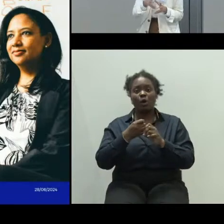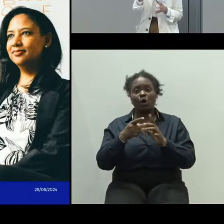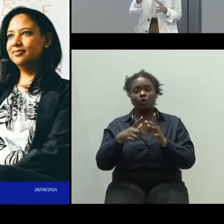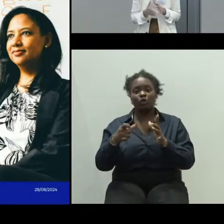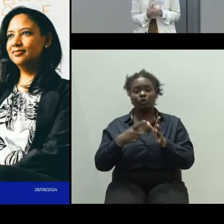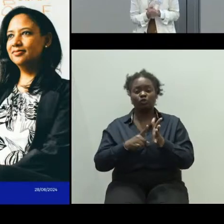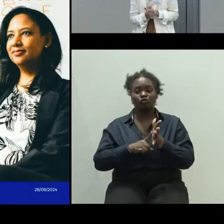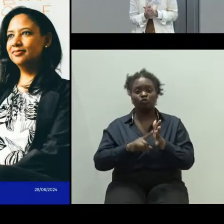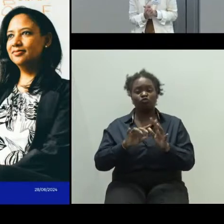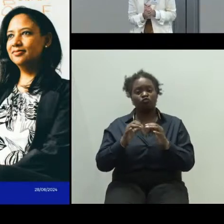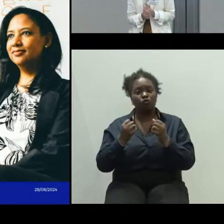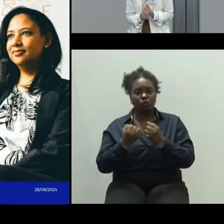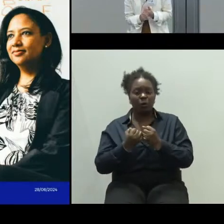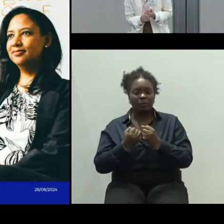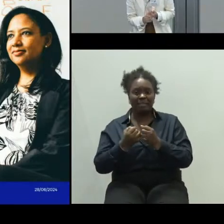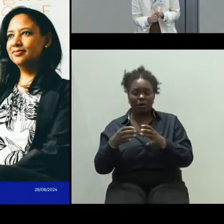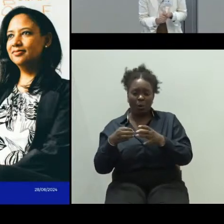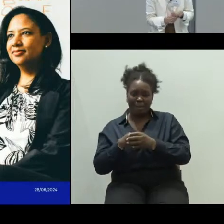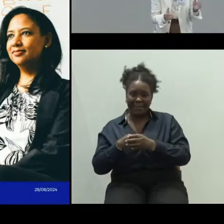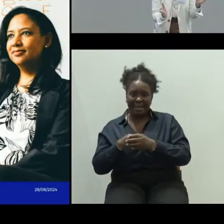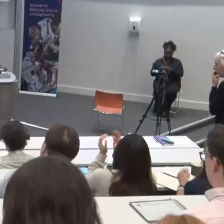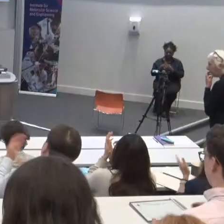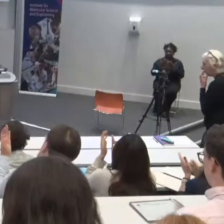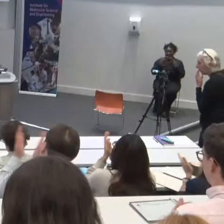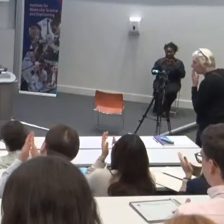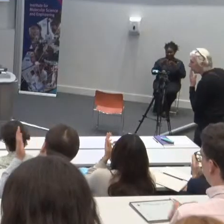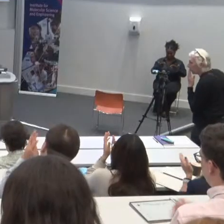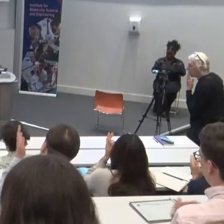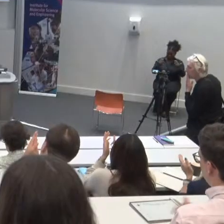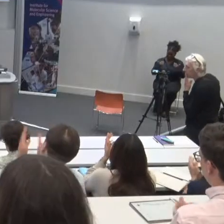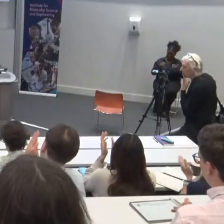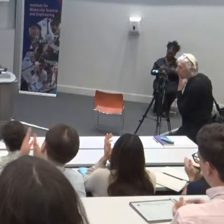compounds. Please welcome Kristala with me.